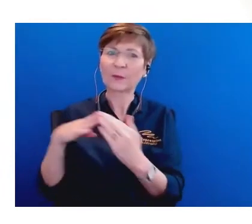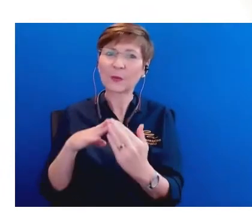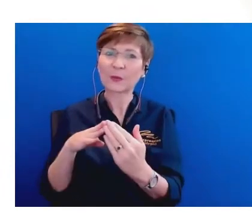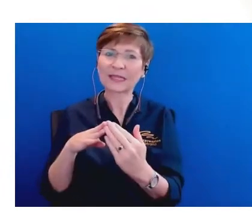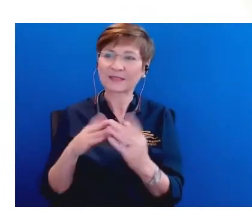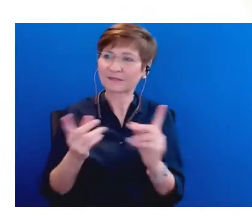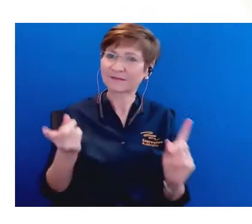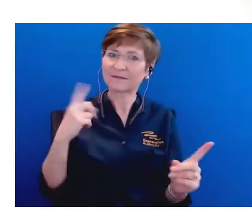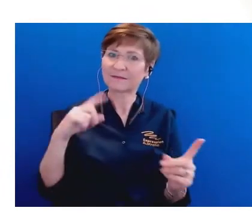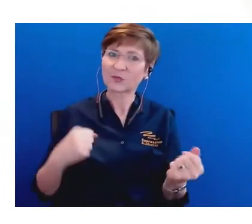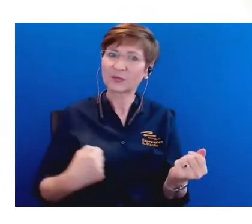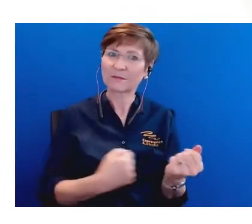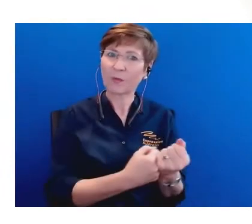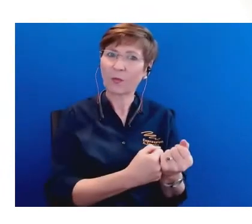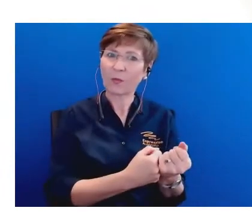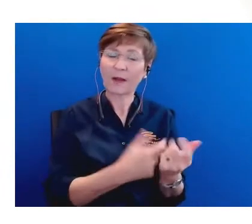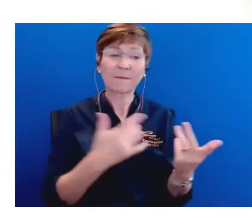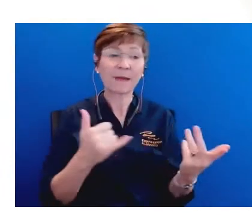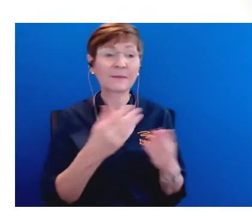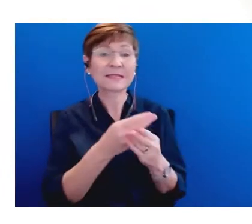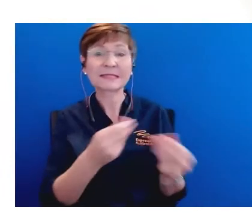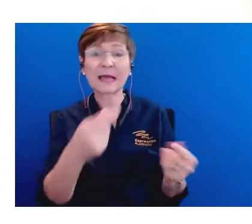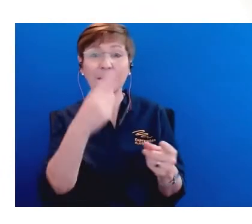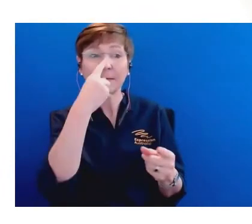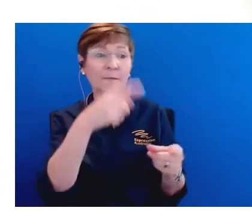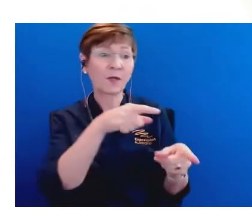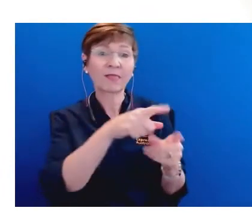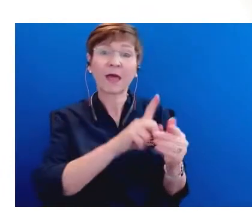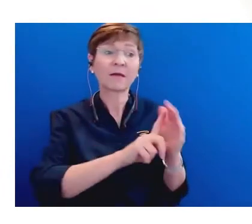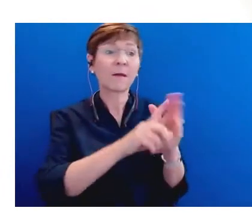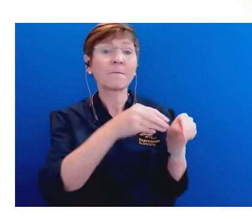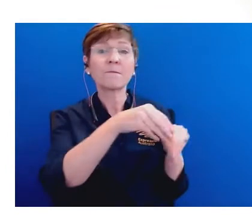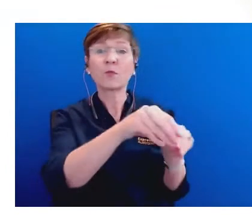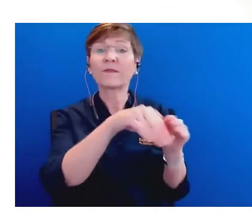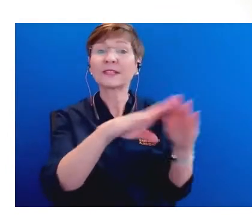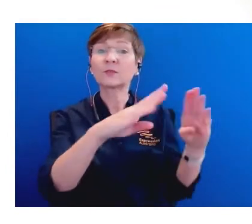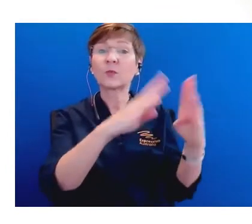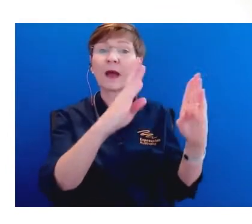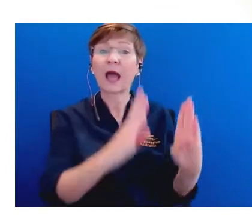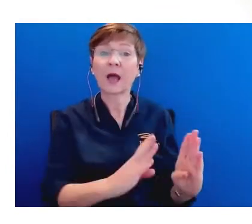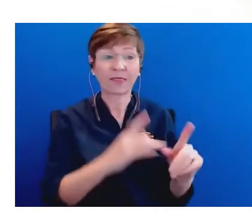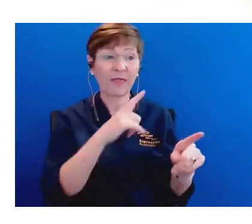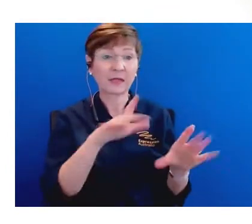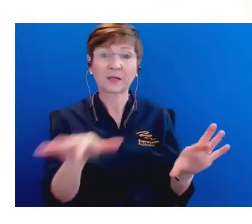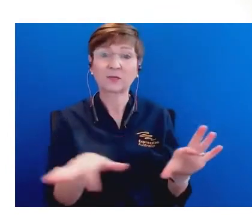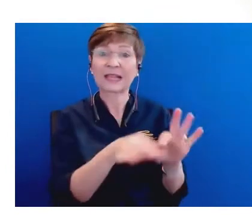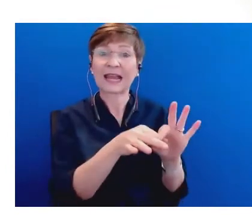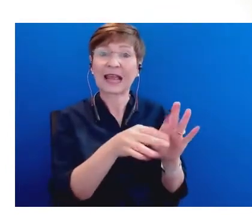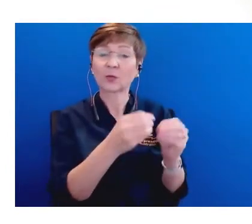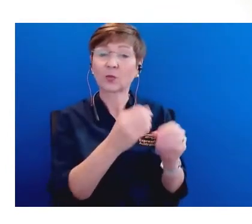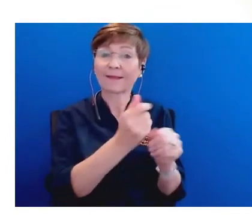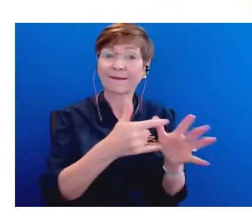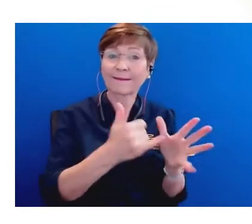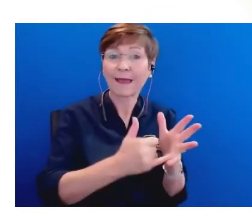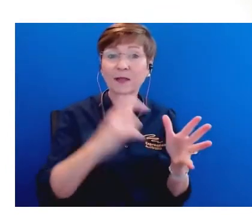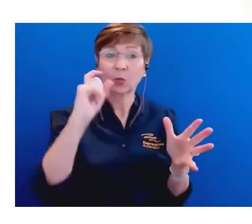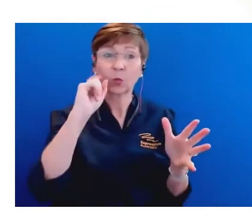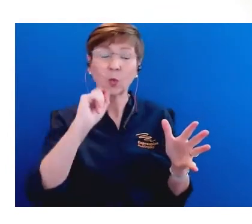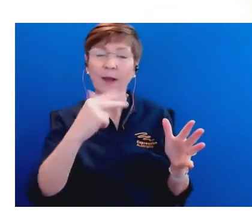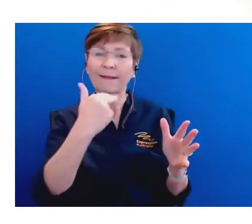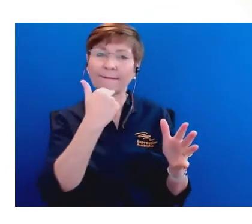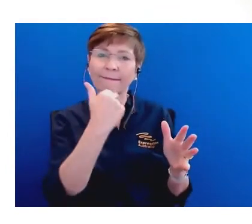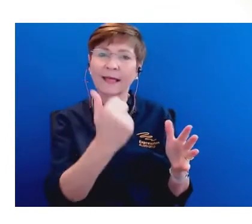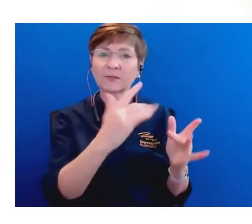involves setting up a home with utilities, phone and internet and so on. And it's also increasingly important for people to have